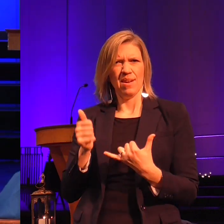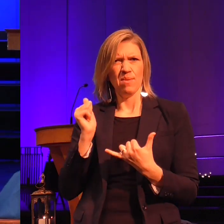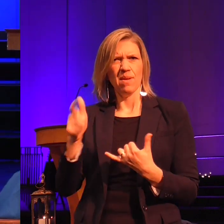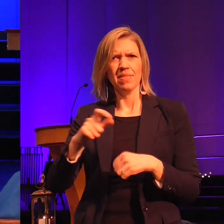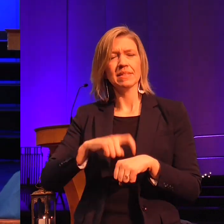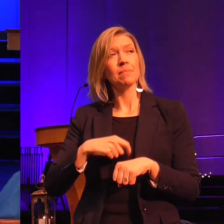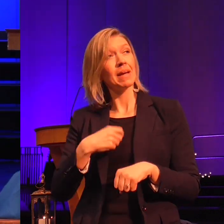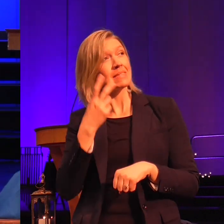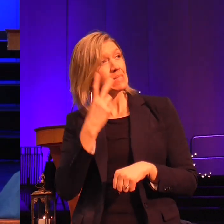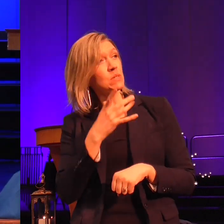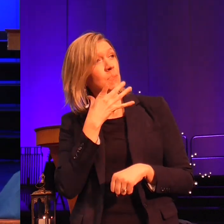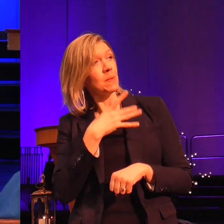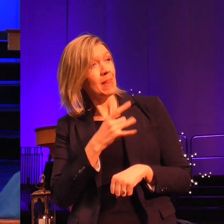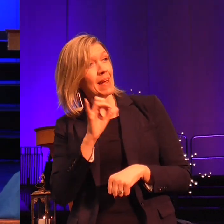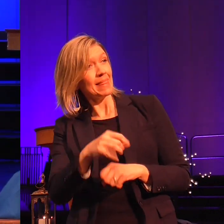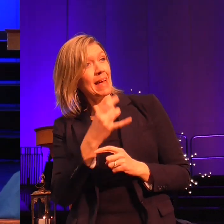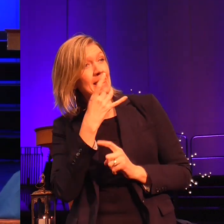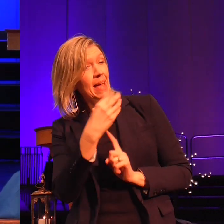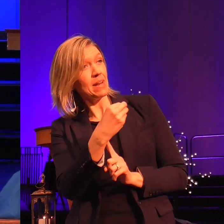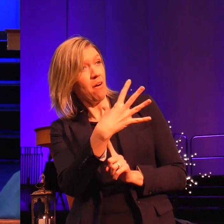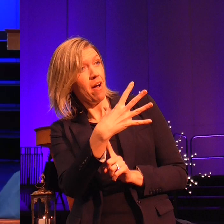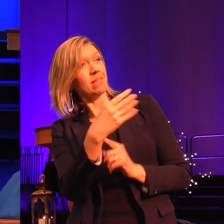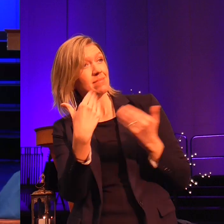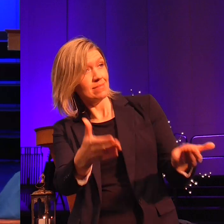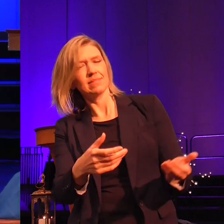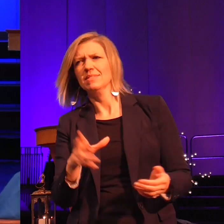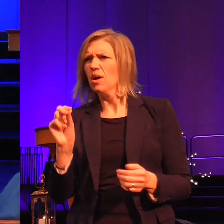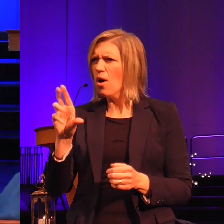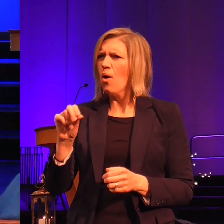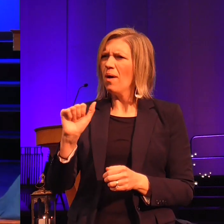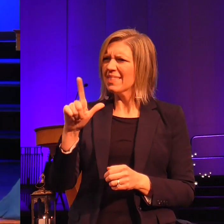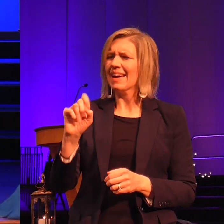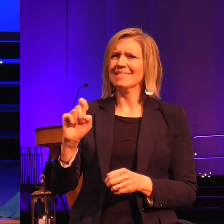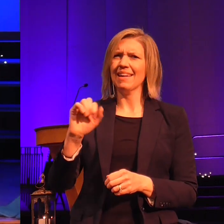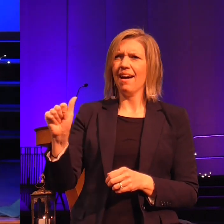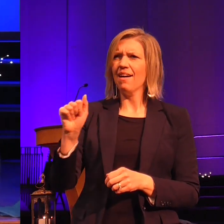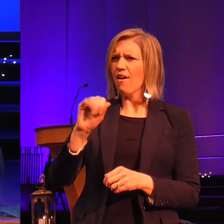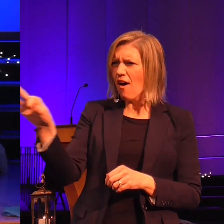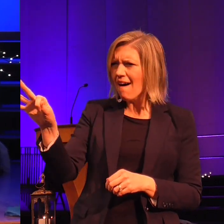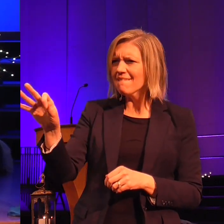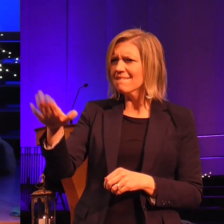you like that light on. Let me turn it on for you. No, turn the lights off, Alexa. That sort of thing.